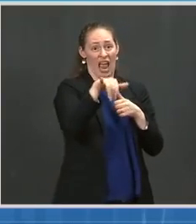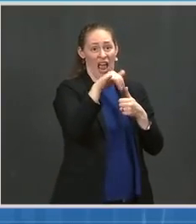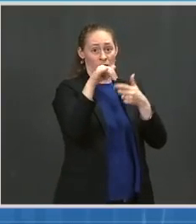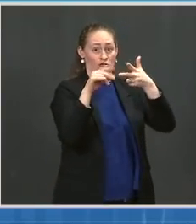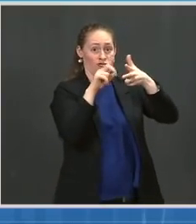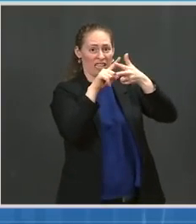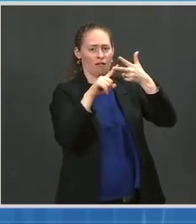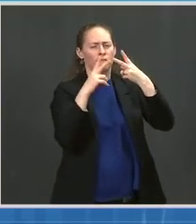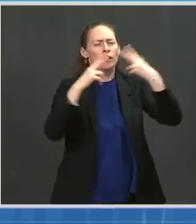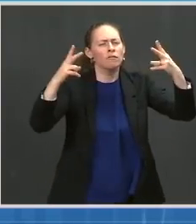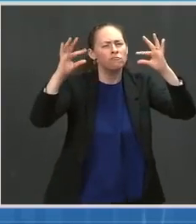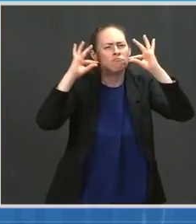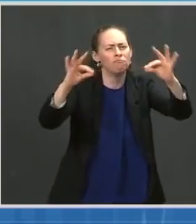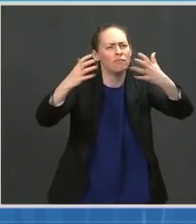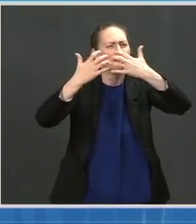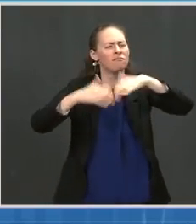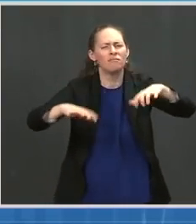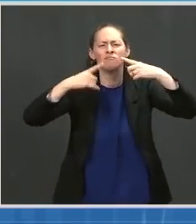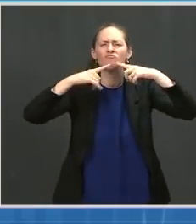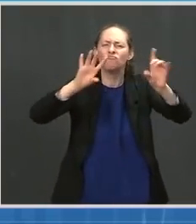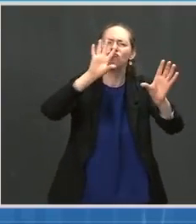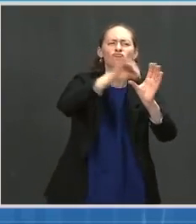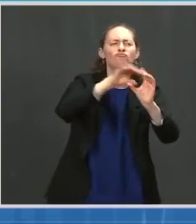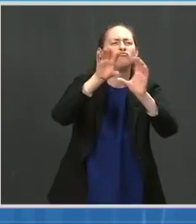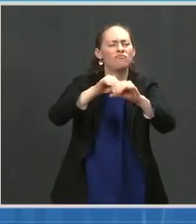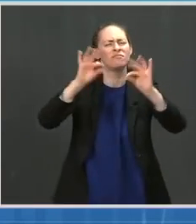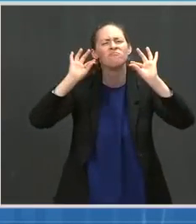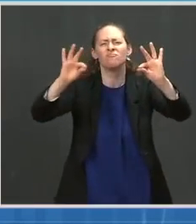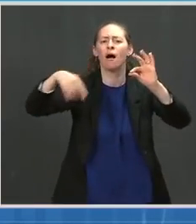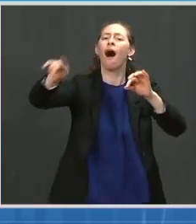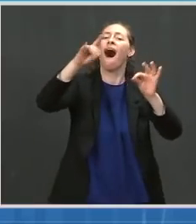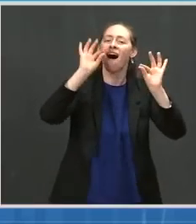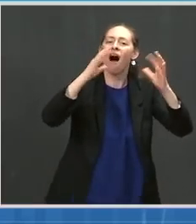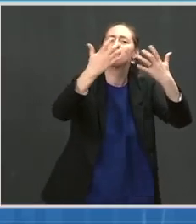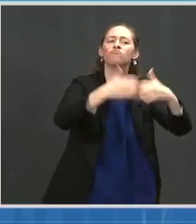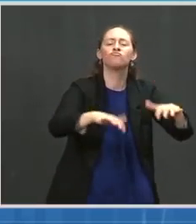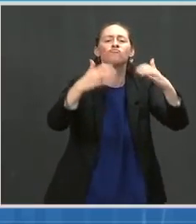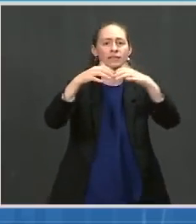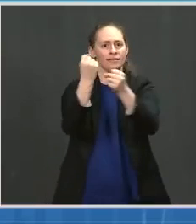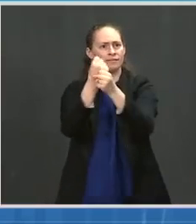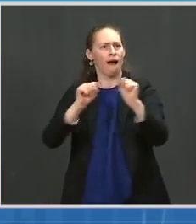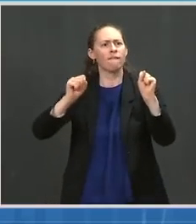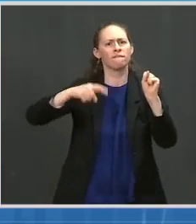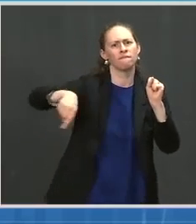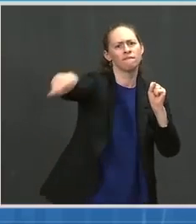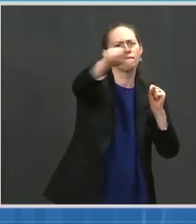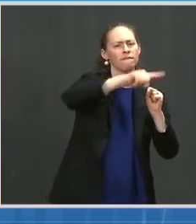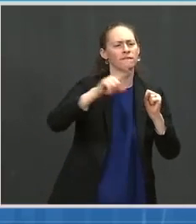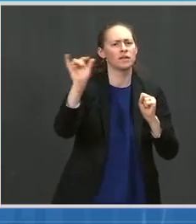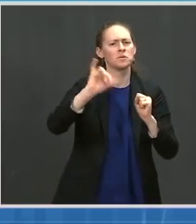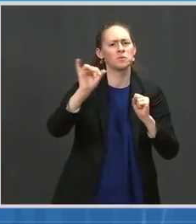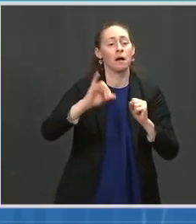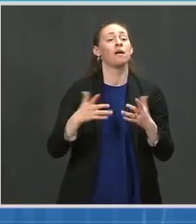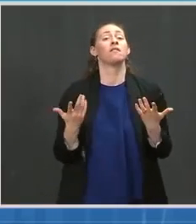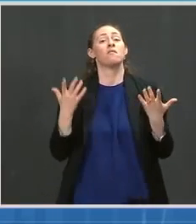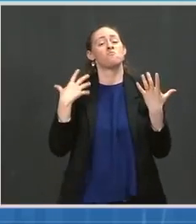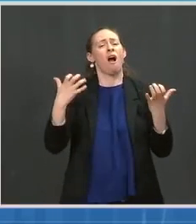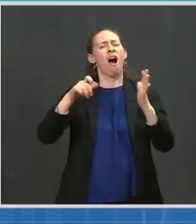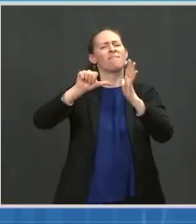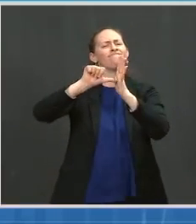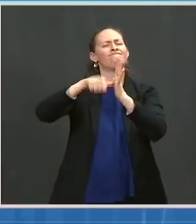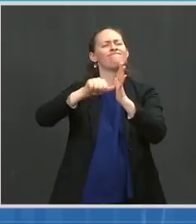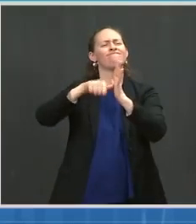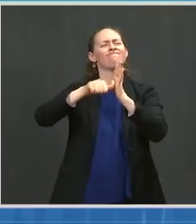a high degree of efficacy and a good safety profile. So the bottom line is, this did not